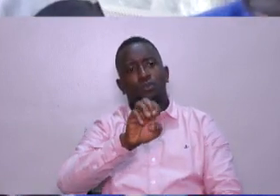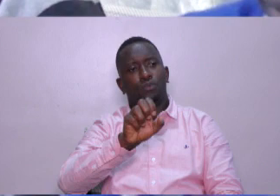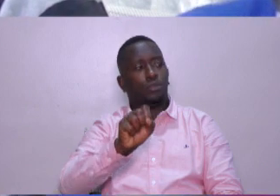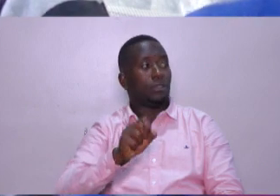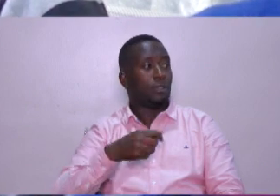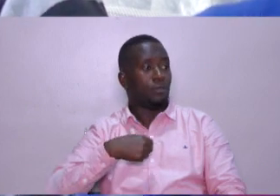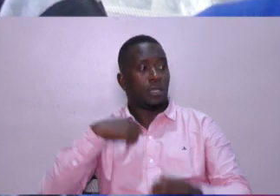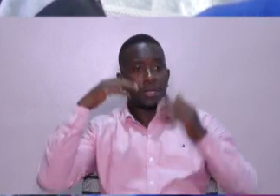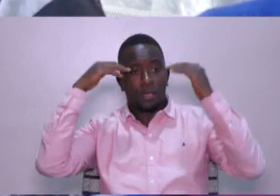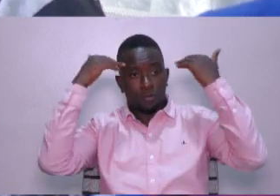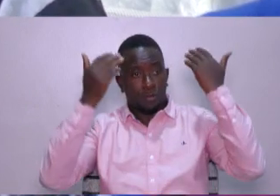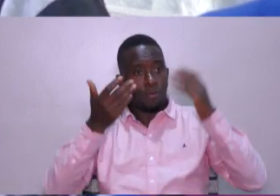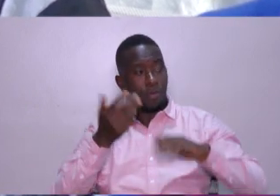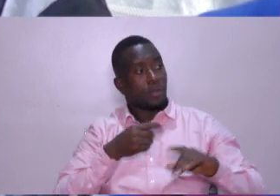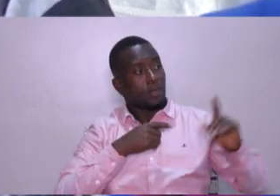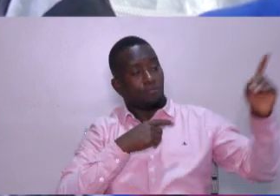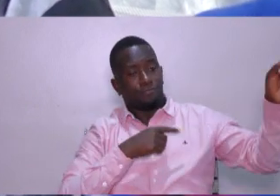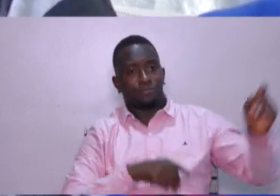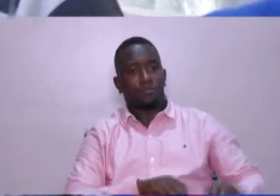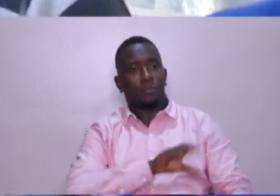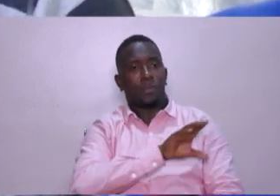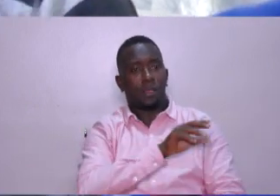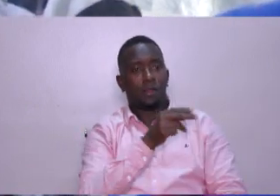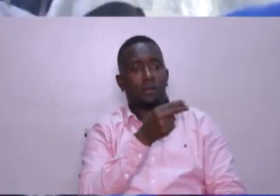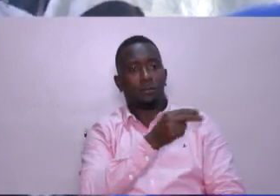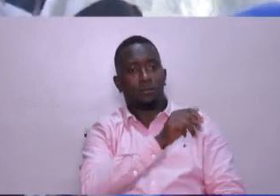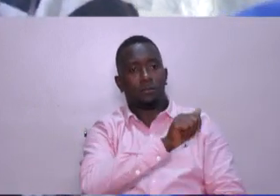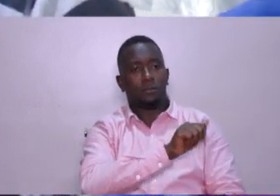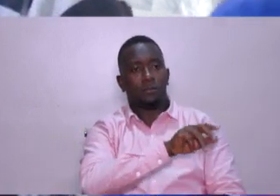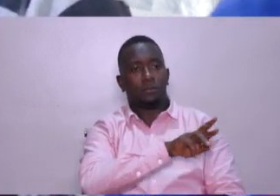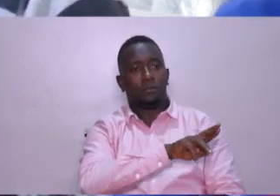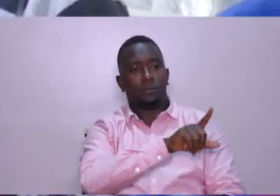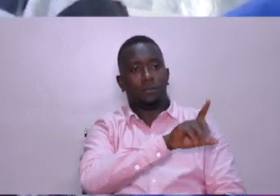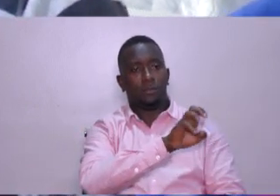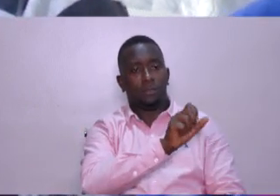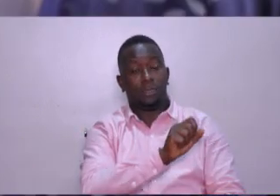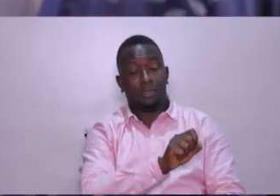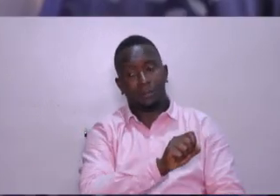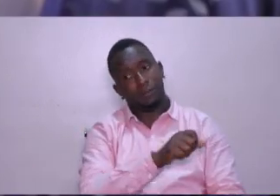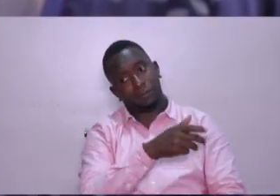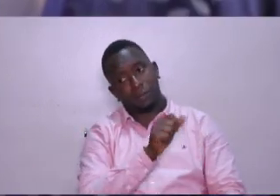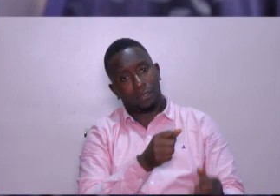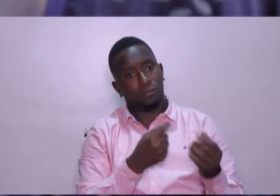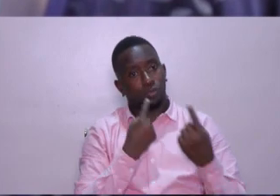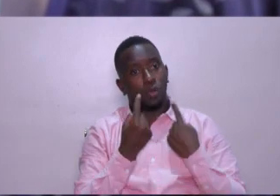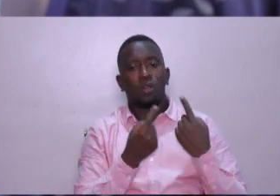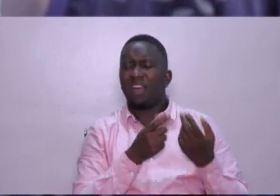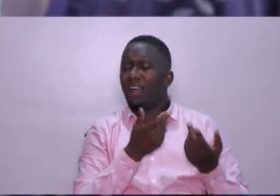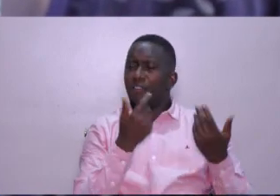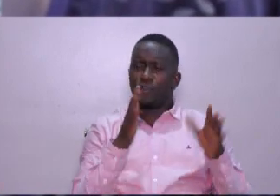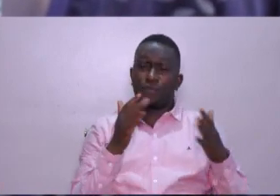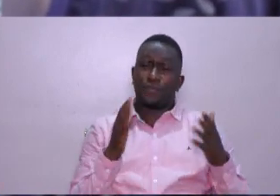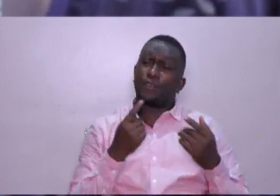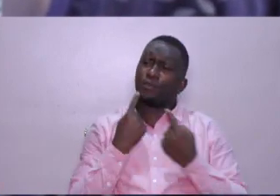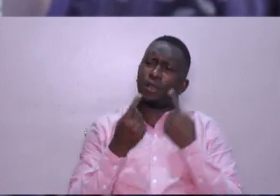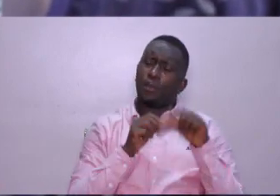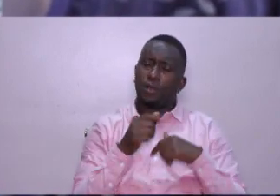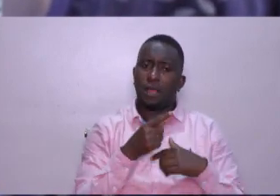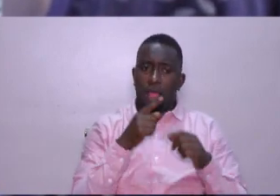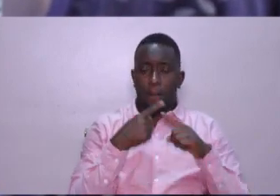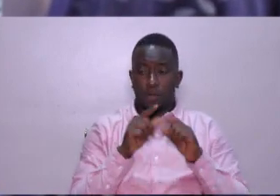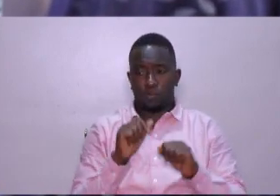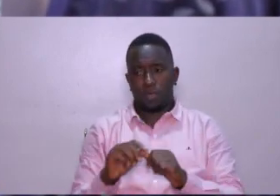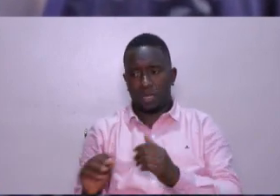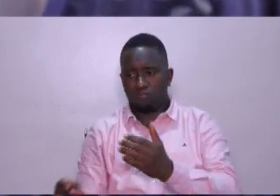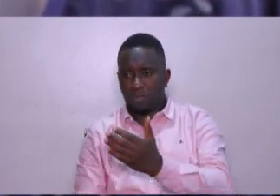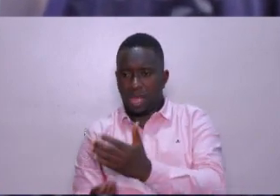handle that. I think I talked about that earlier. You can put notes. Not too much, as you say, yes. That is as a